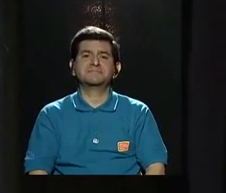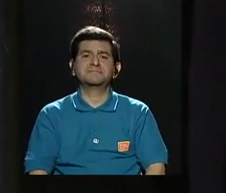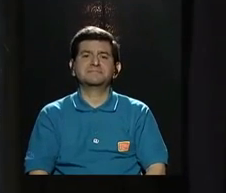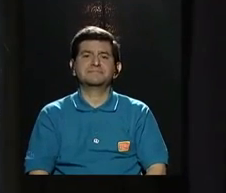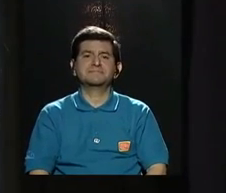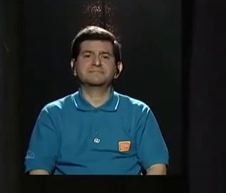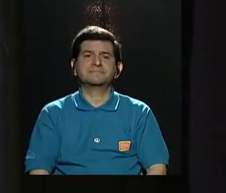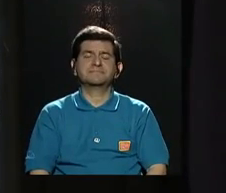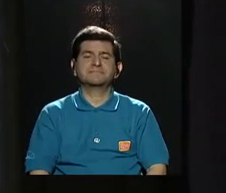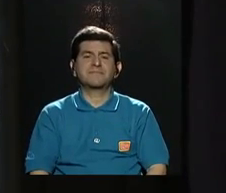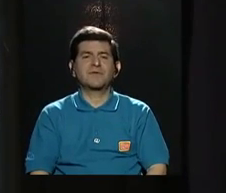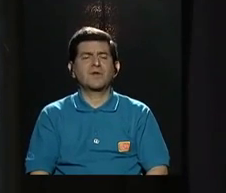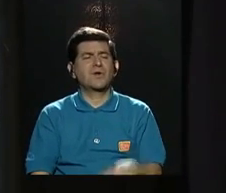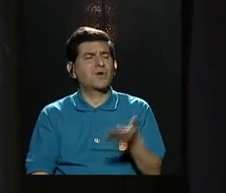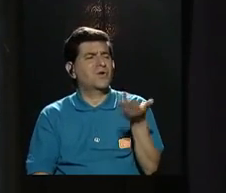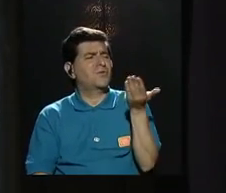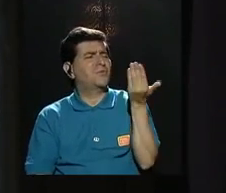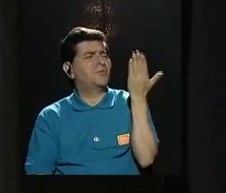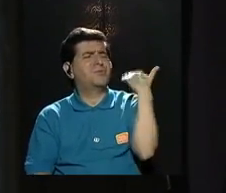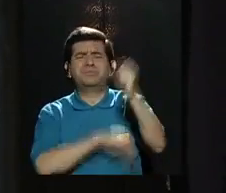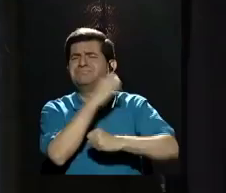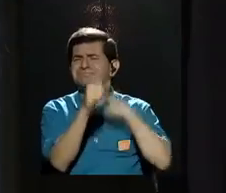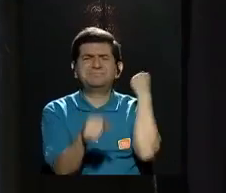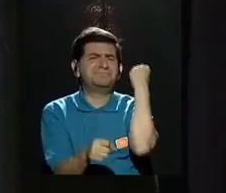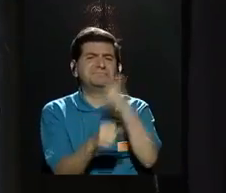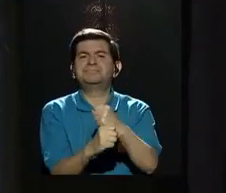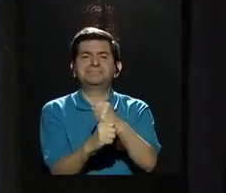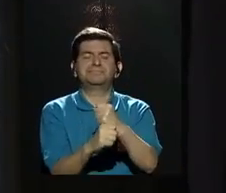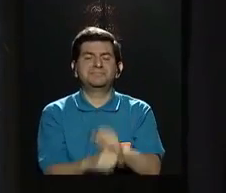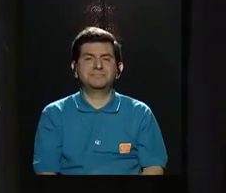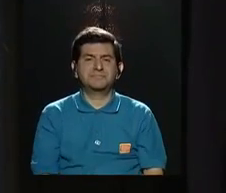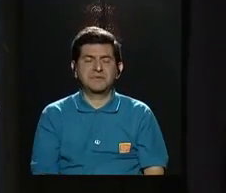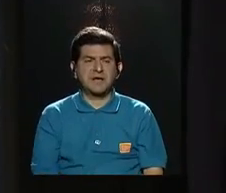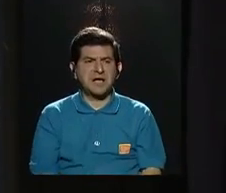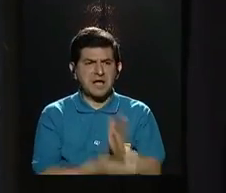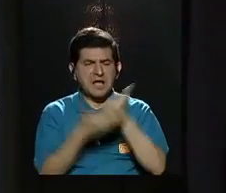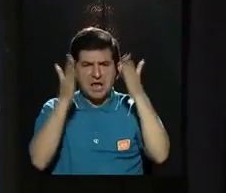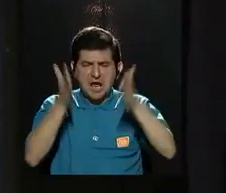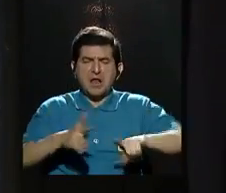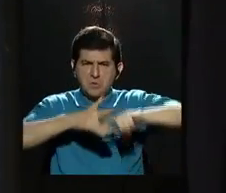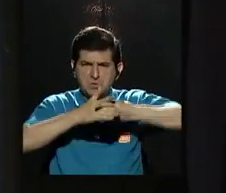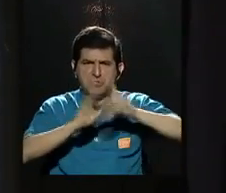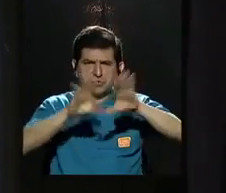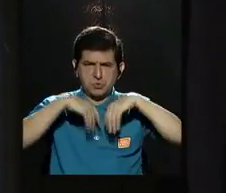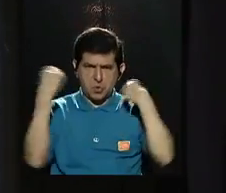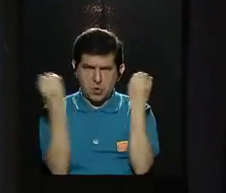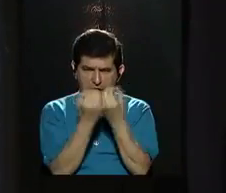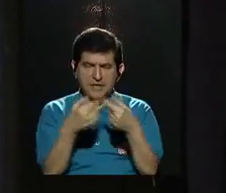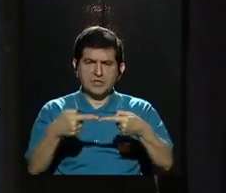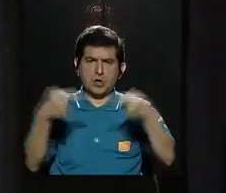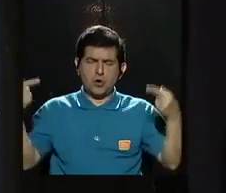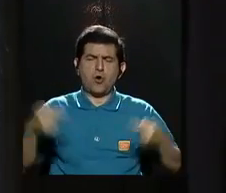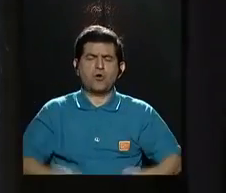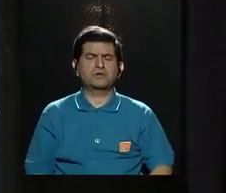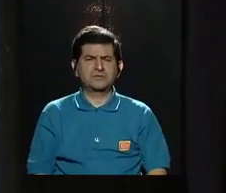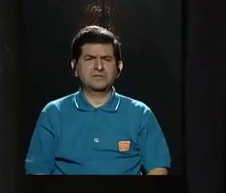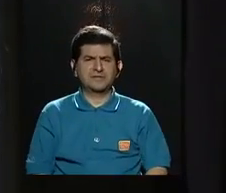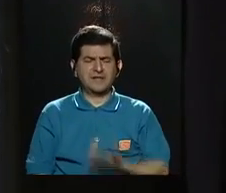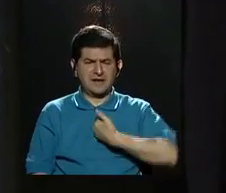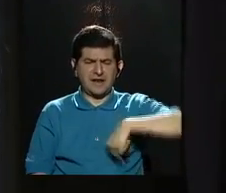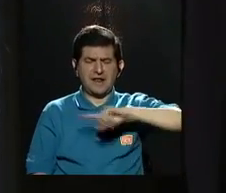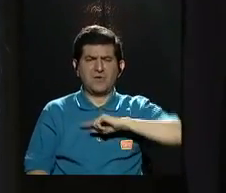Many years ago, a number of us began to organize against what we decided to refer to as the